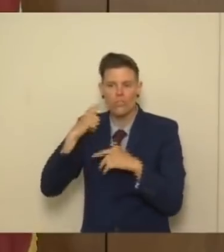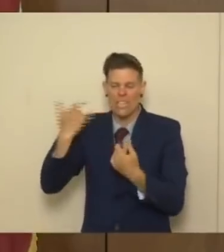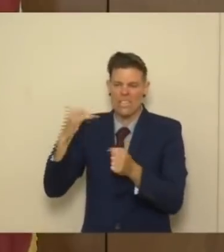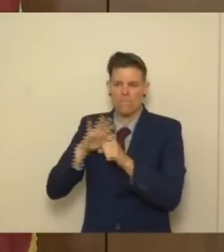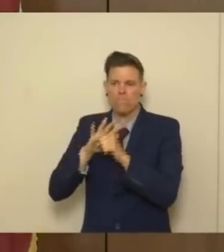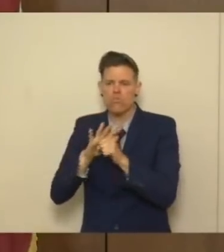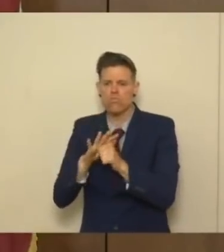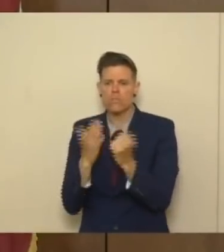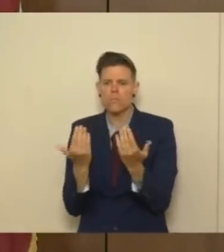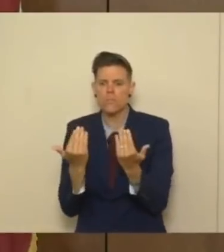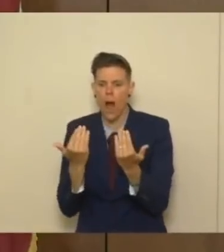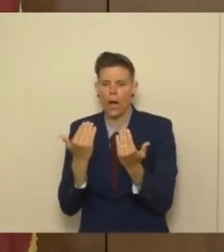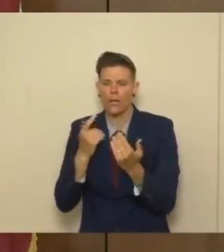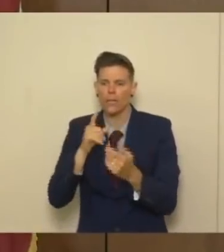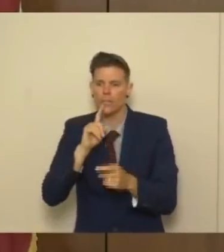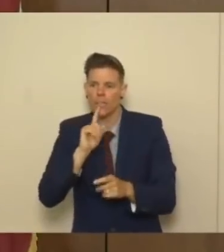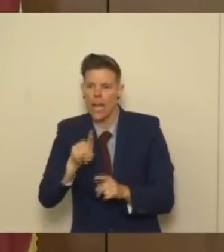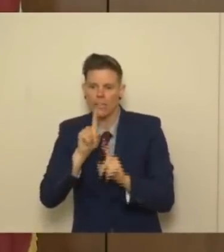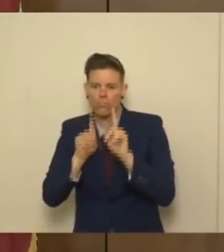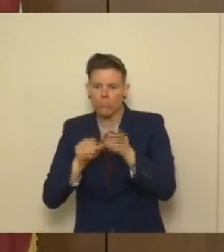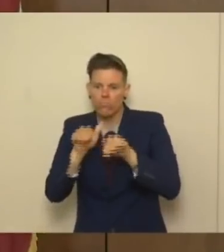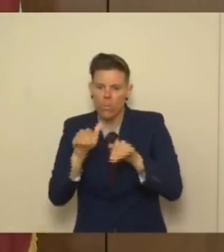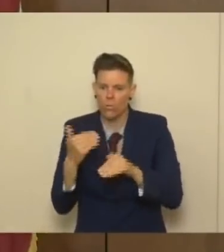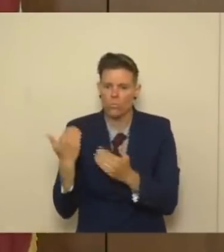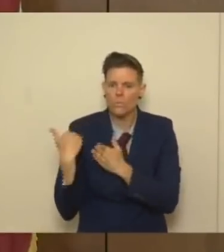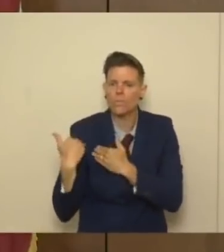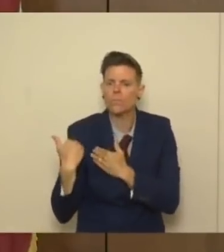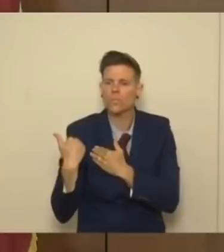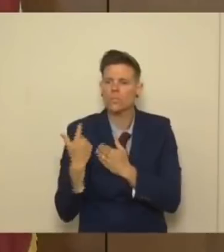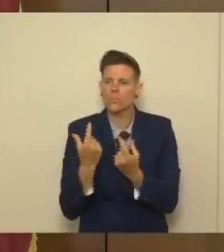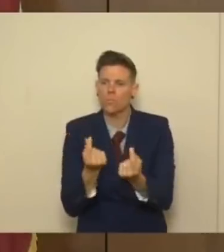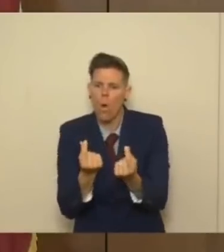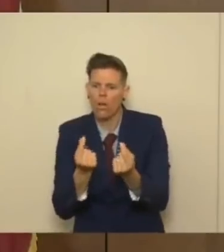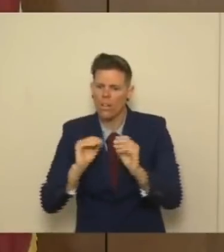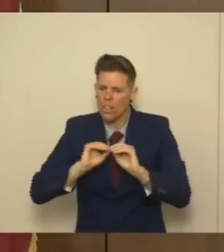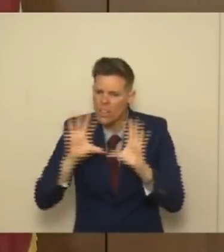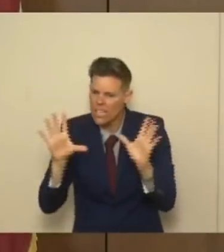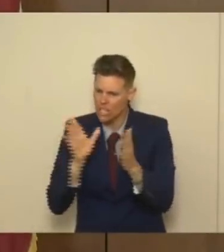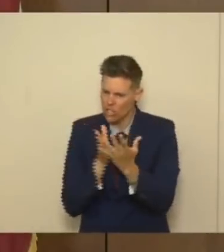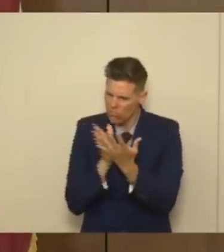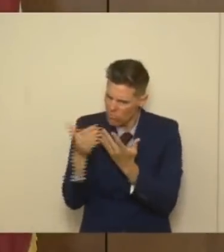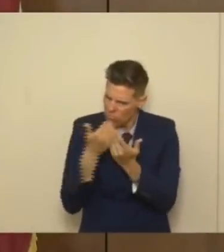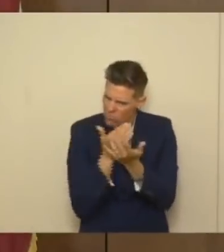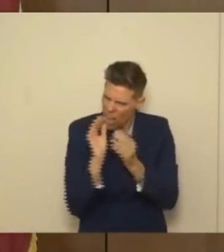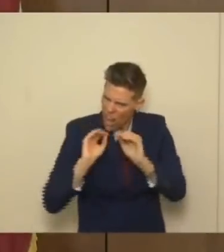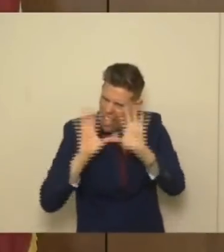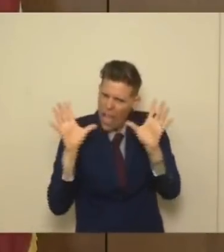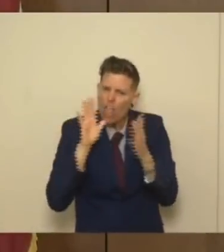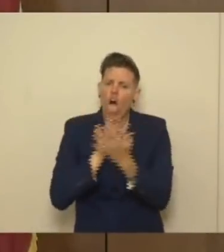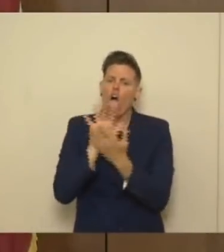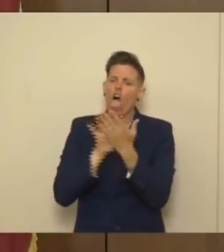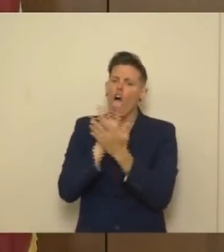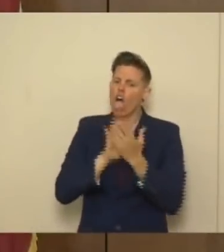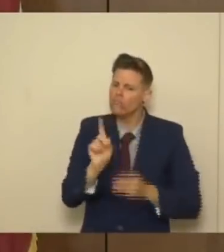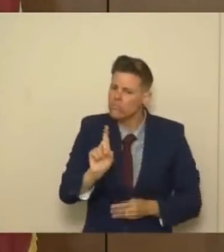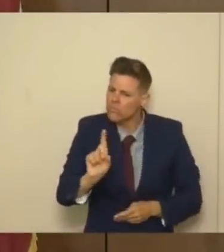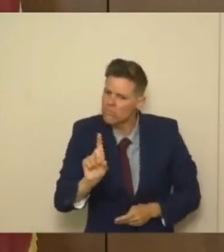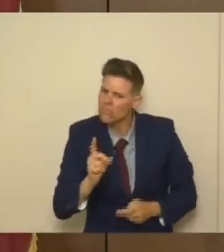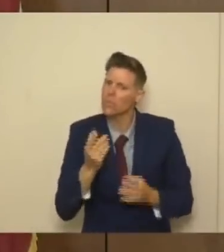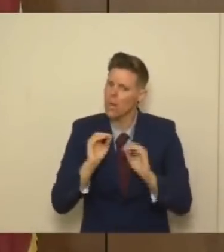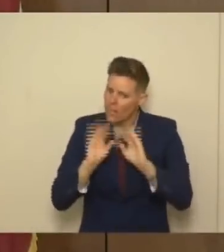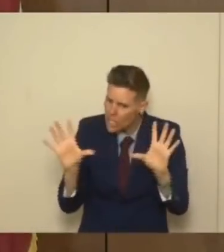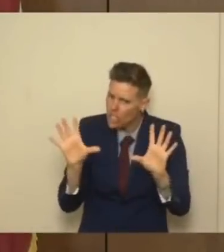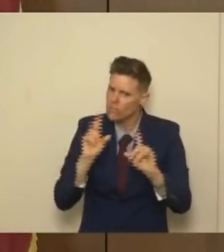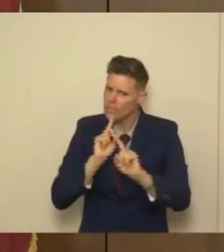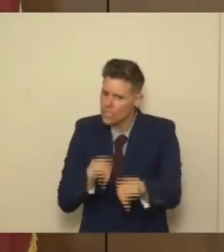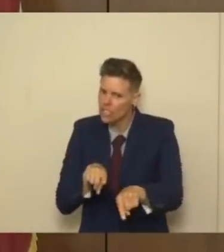ask the hard questions, and to engage New Mexicans so that they're informed. And we don't always agree, right? I think that this information means this, you might